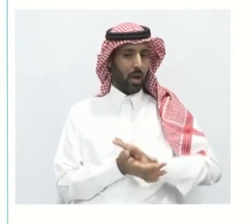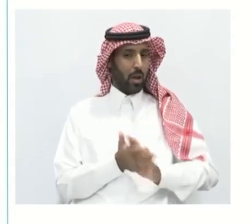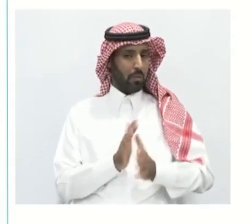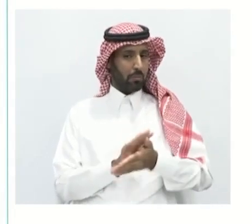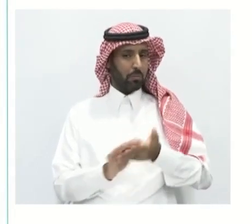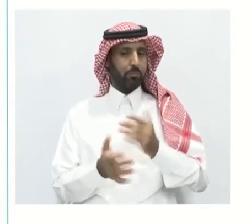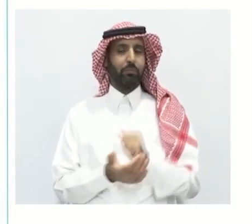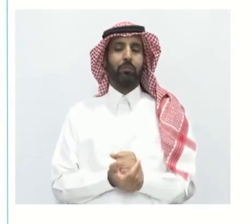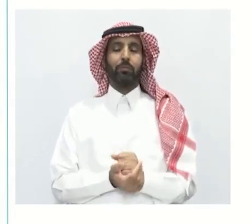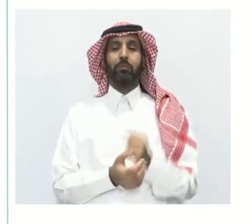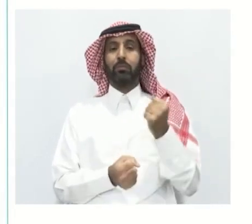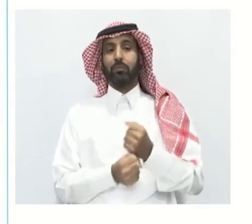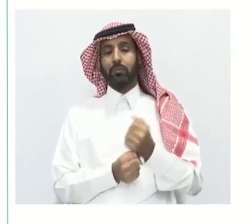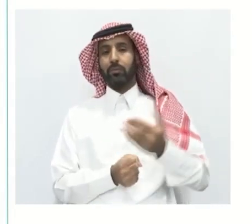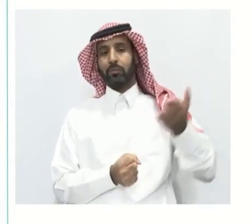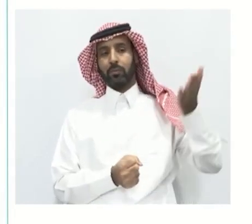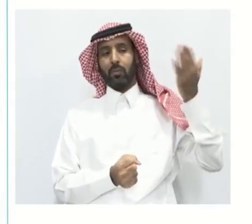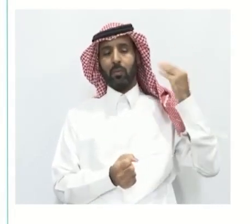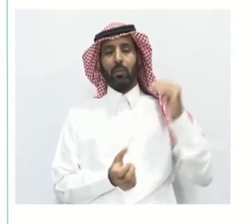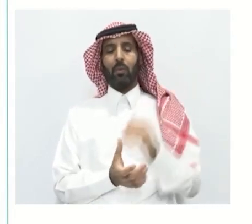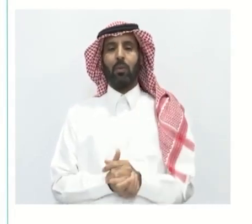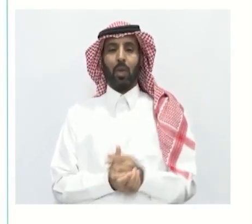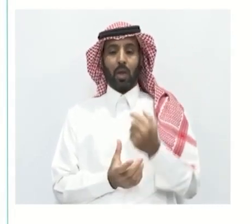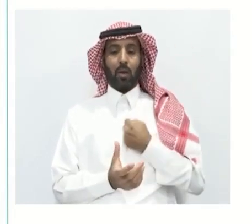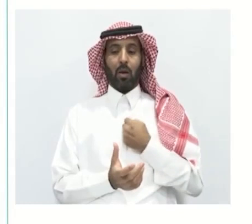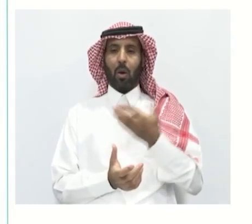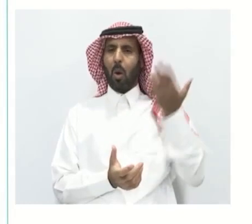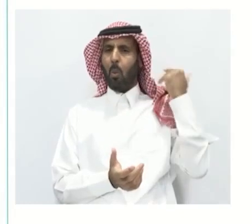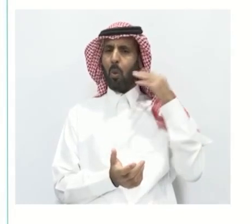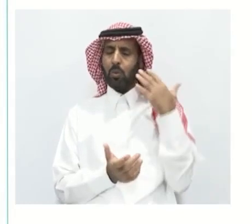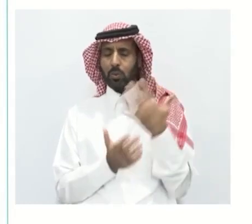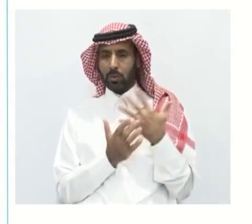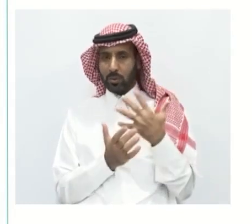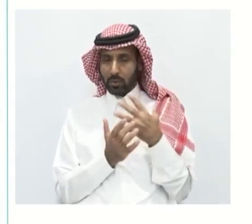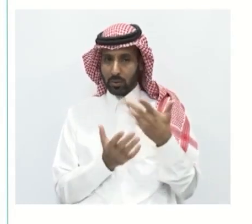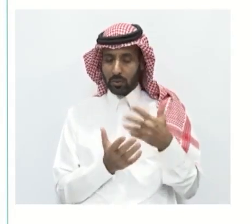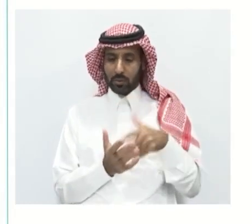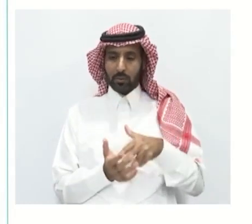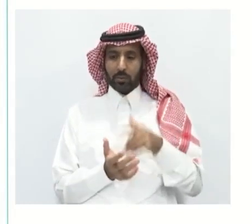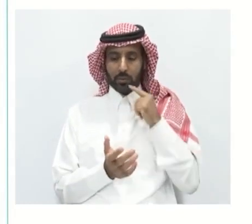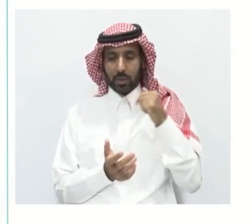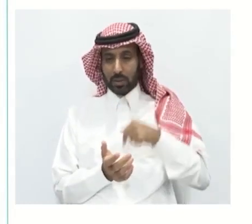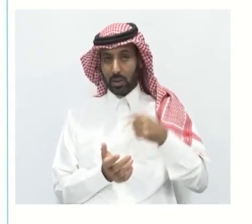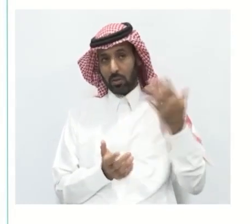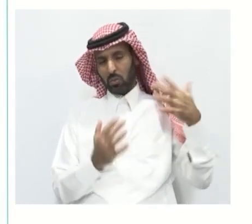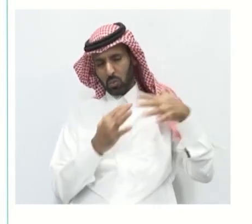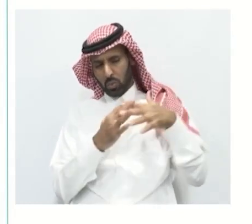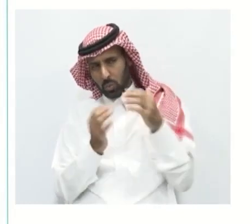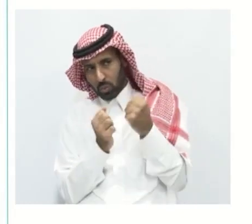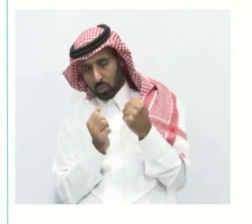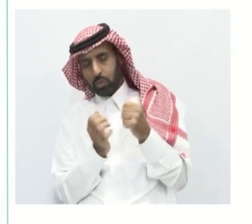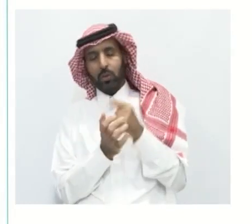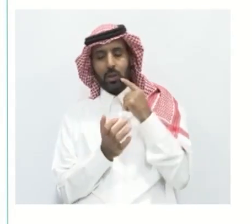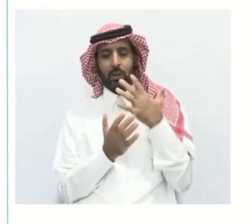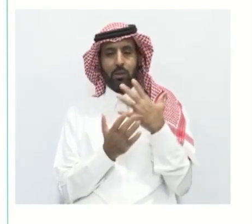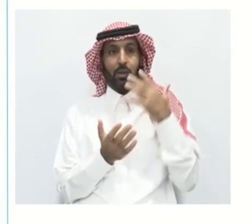talk about past states, like me being afraid of the dark, that are no longer true, that they are not happening